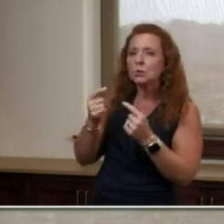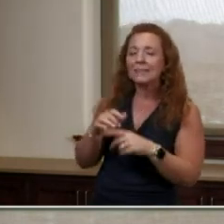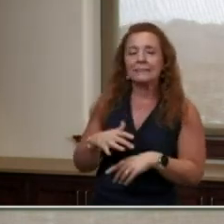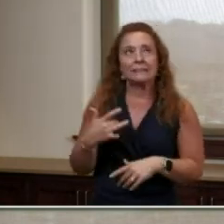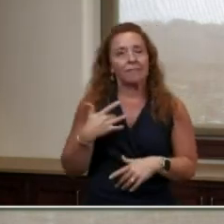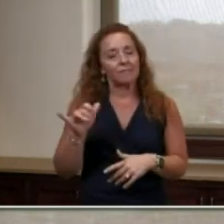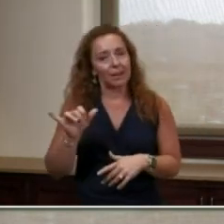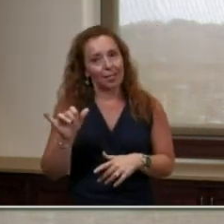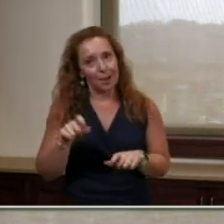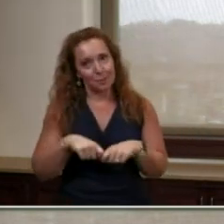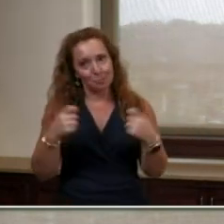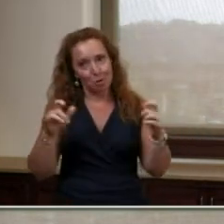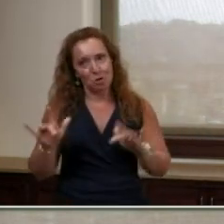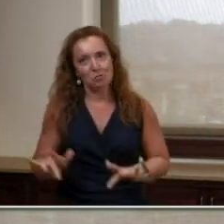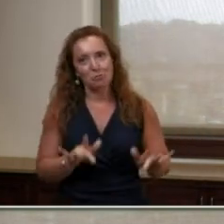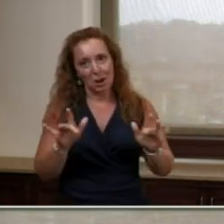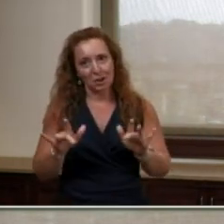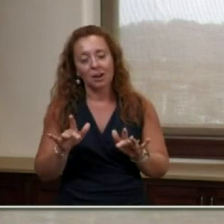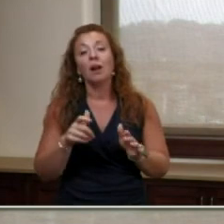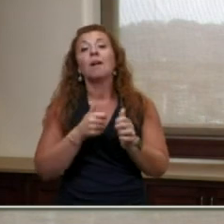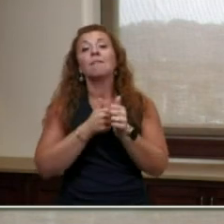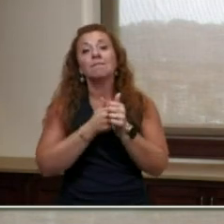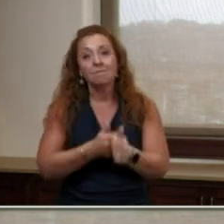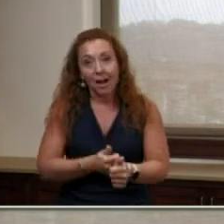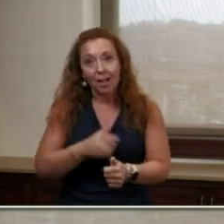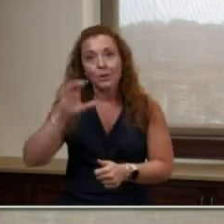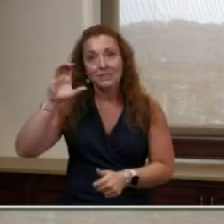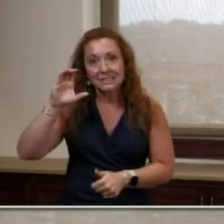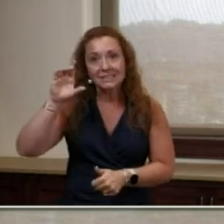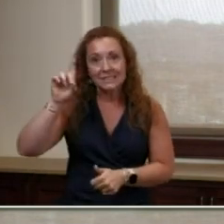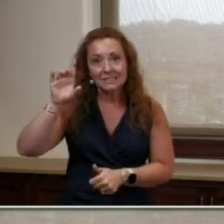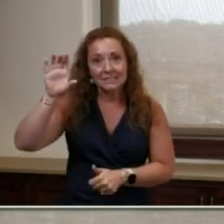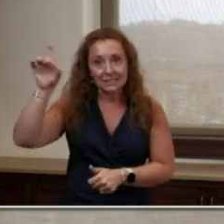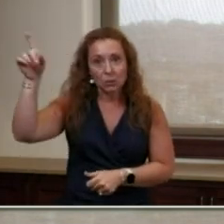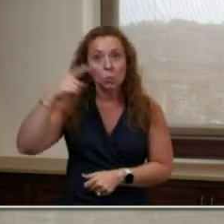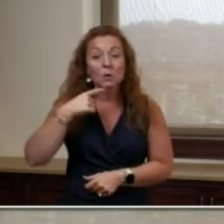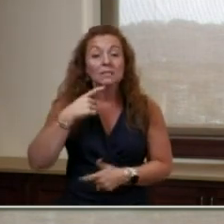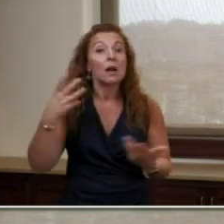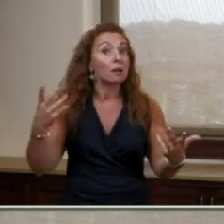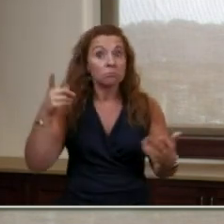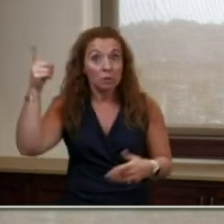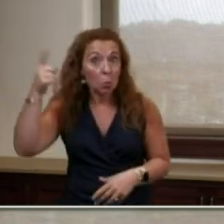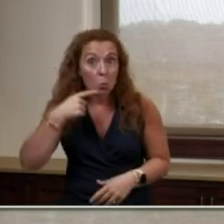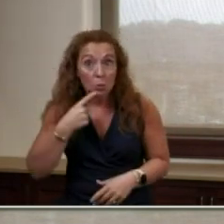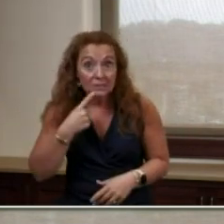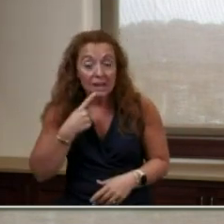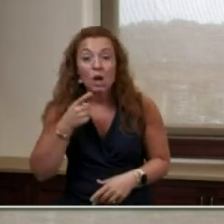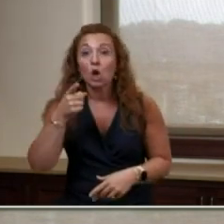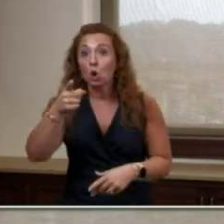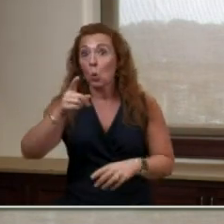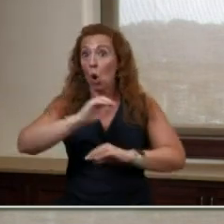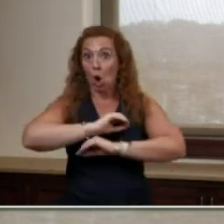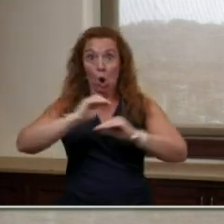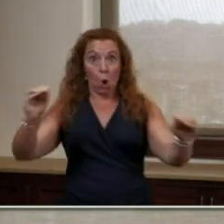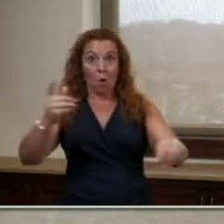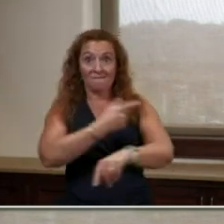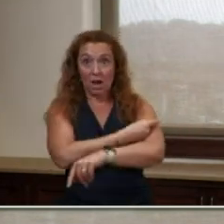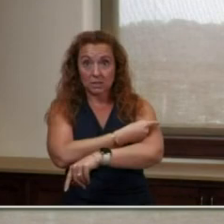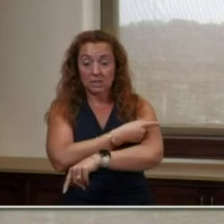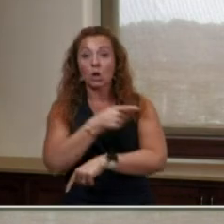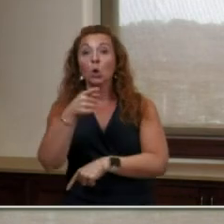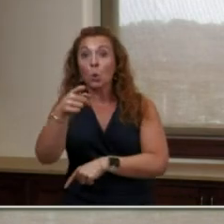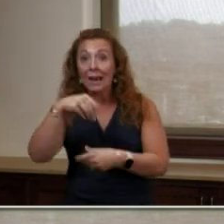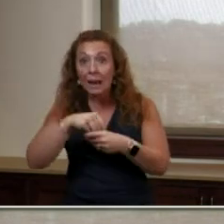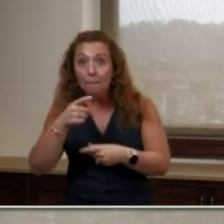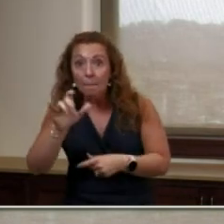like a broken record. I'm going to say follow the CDC guidance. And the CDC guidance is that if you are not vaccinated, you're in a public